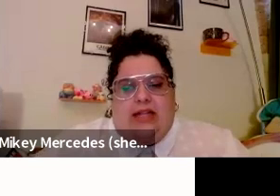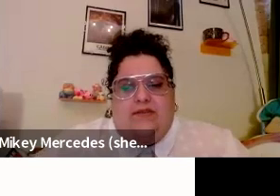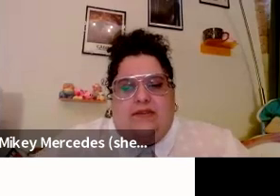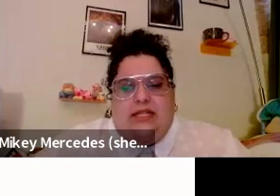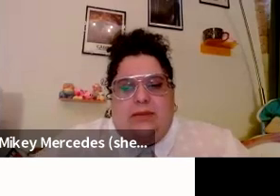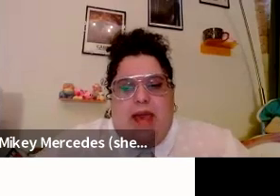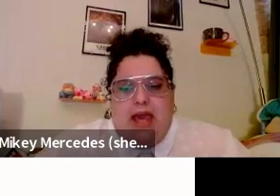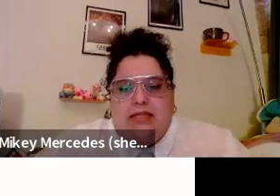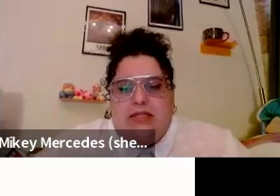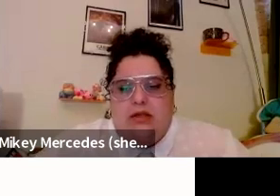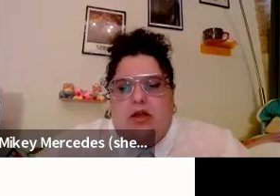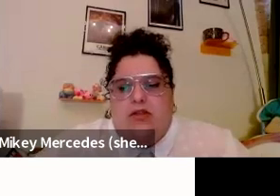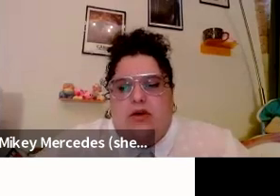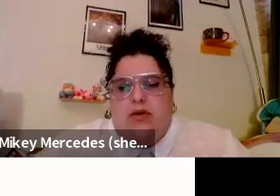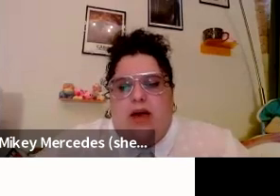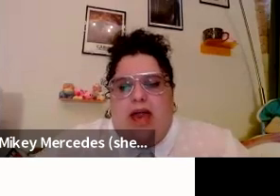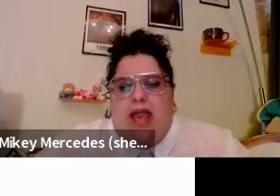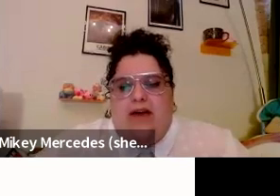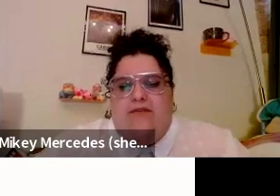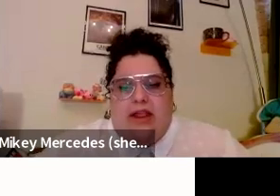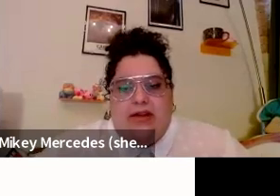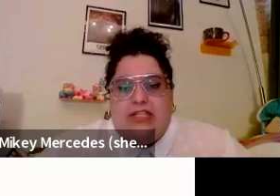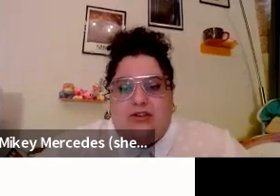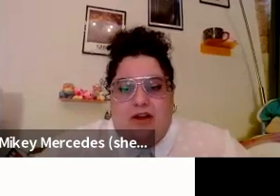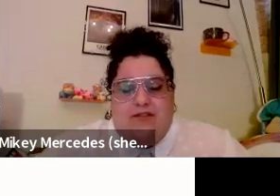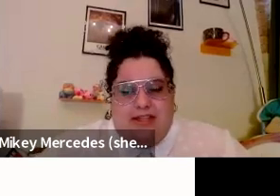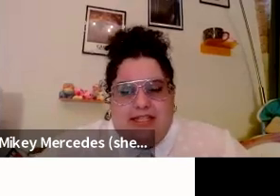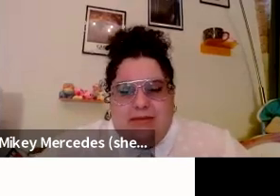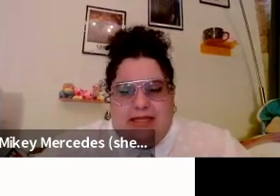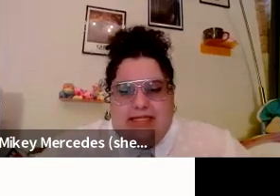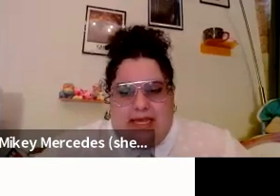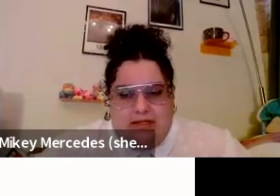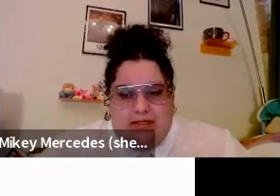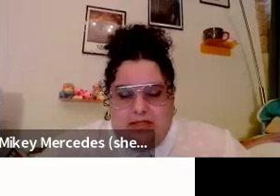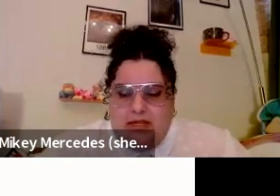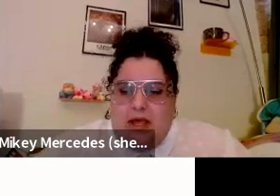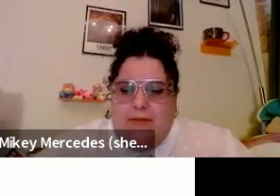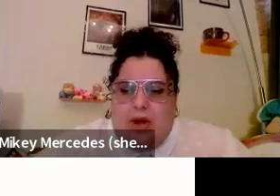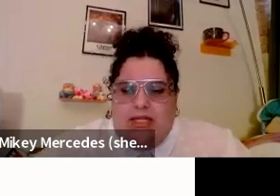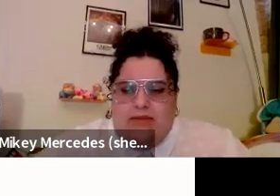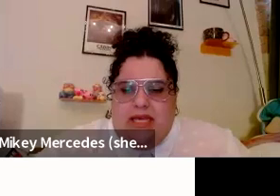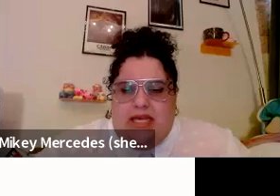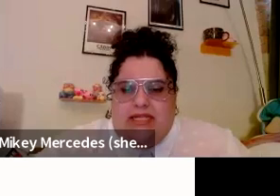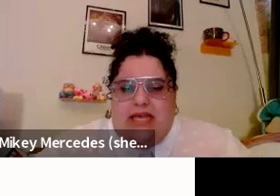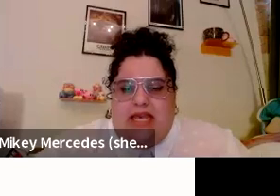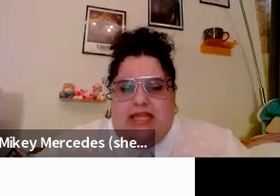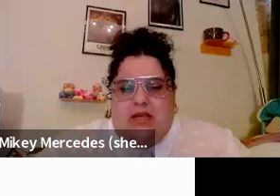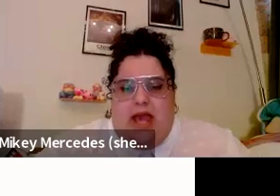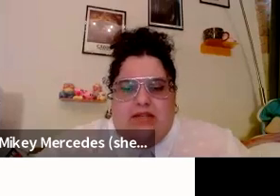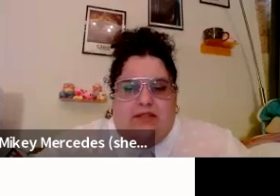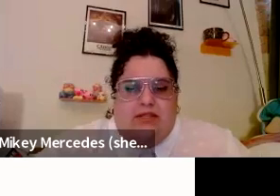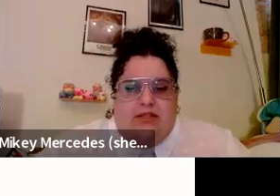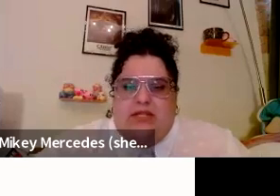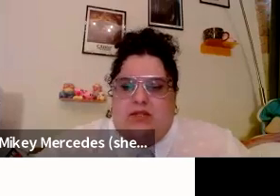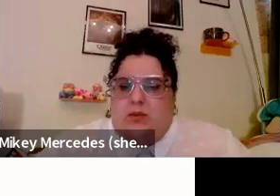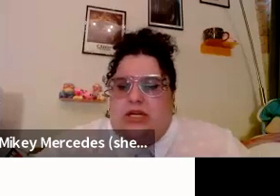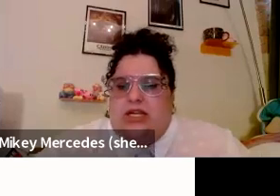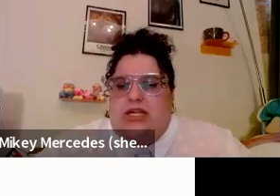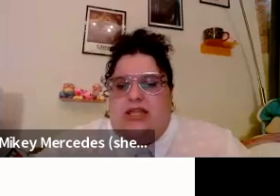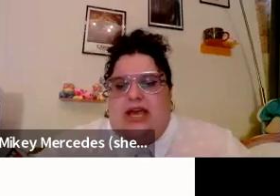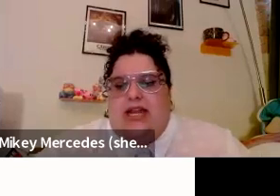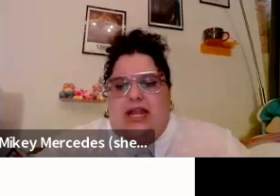brief, discussion of some earlier analysis from my project that I proposed for the summer, which is